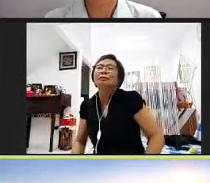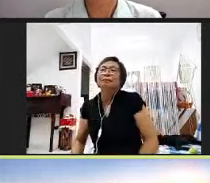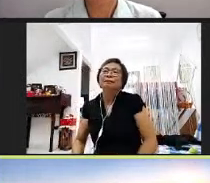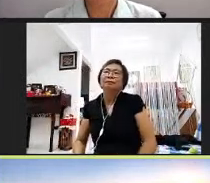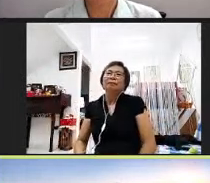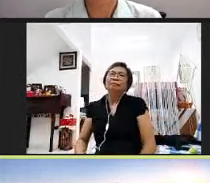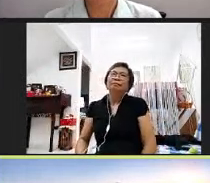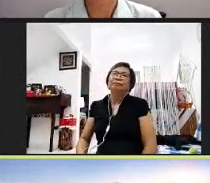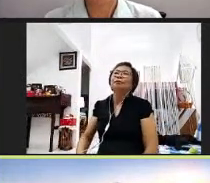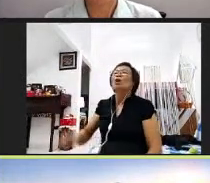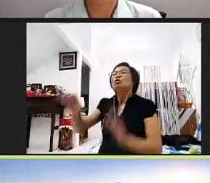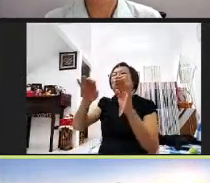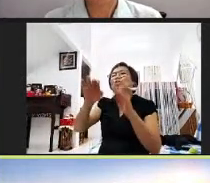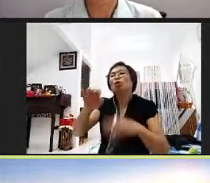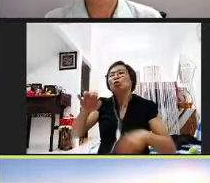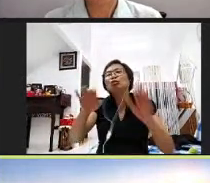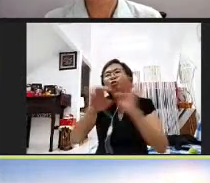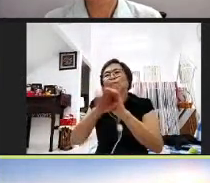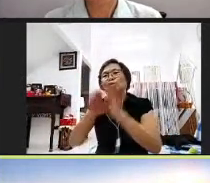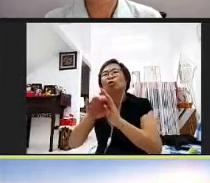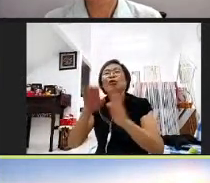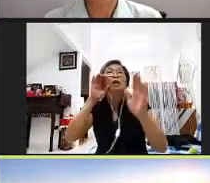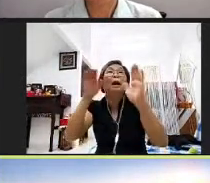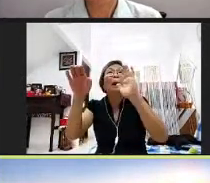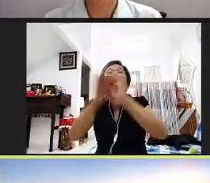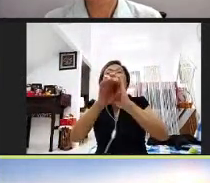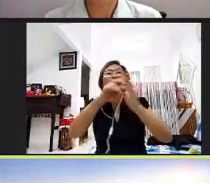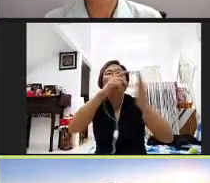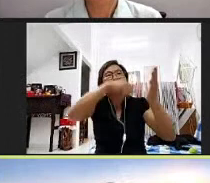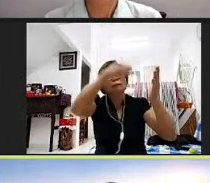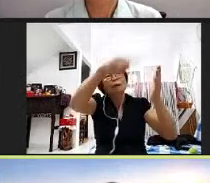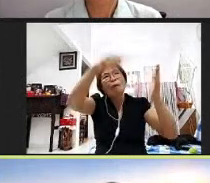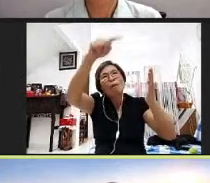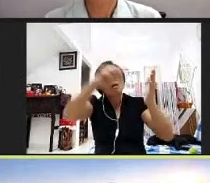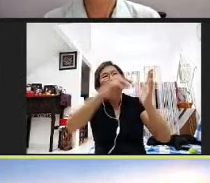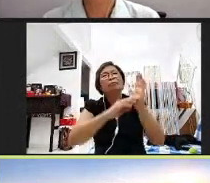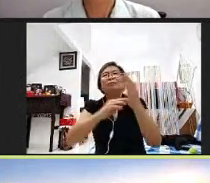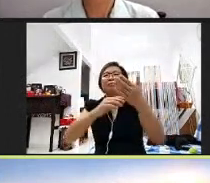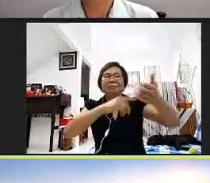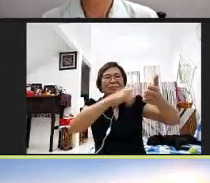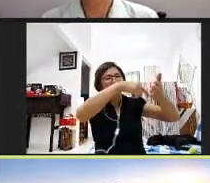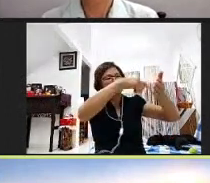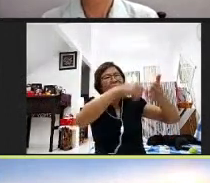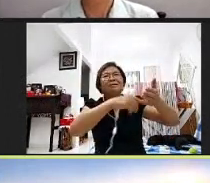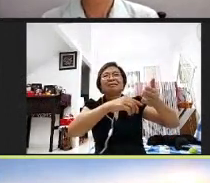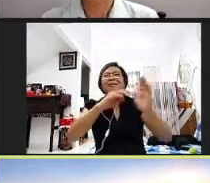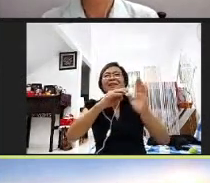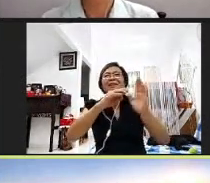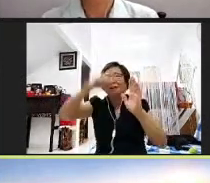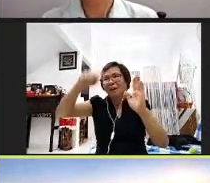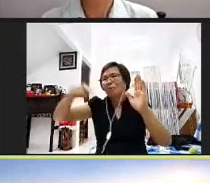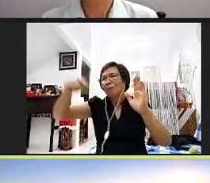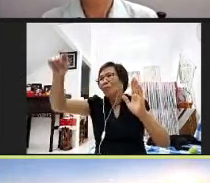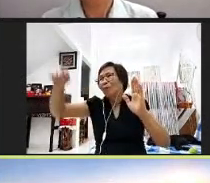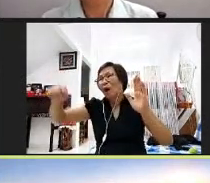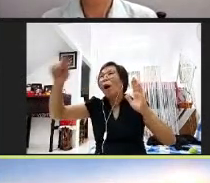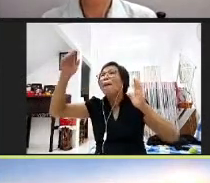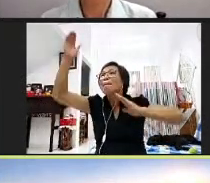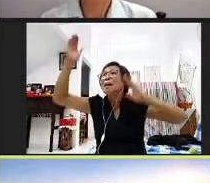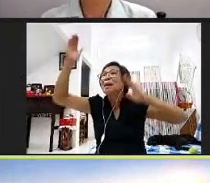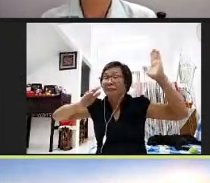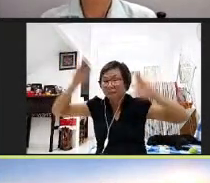So if you look at this graph, COVID-19 in Malaysia cumulative cases from